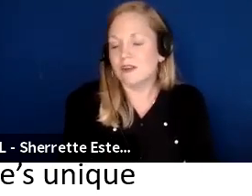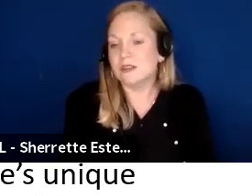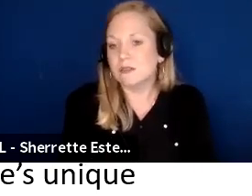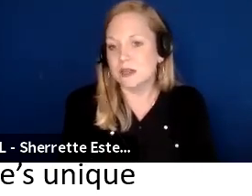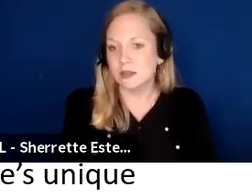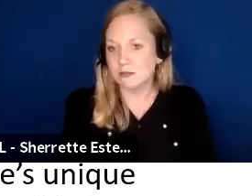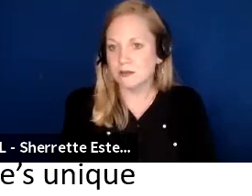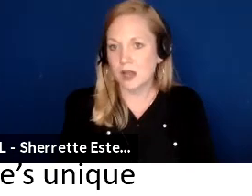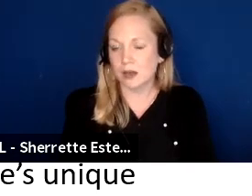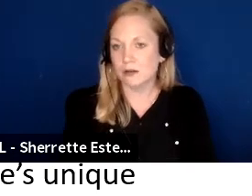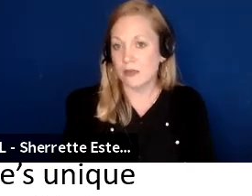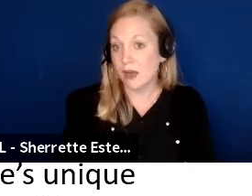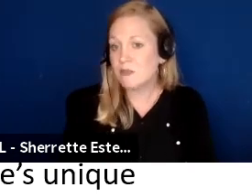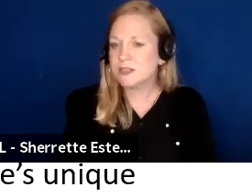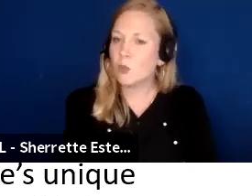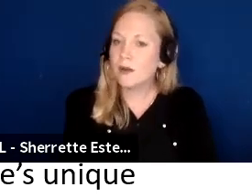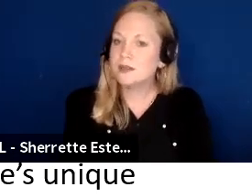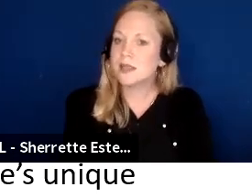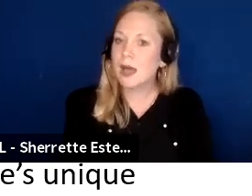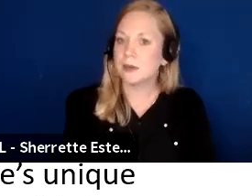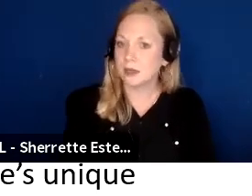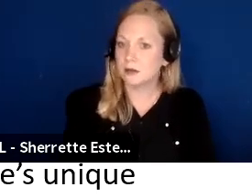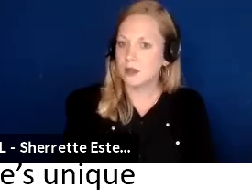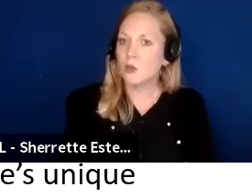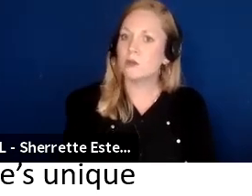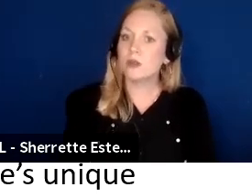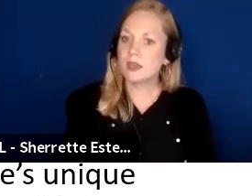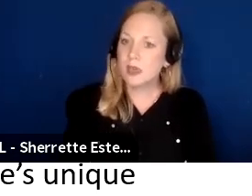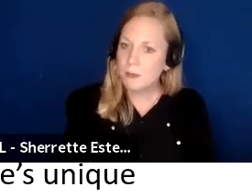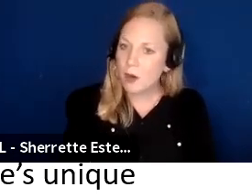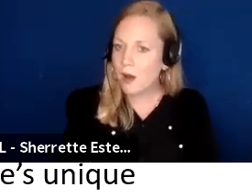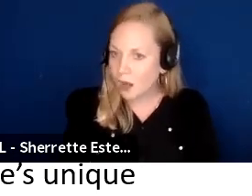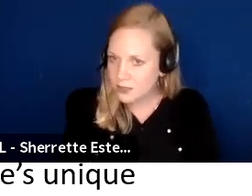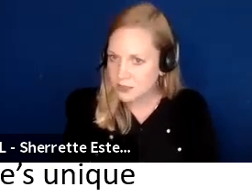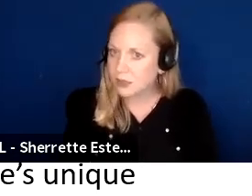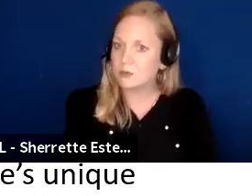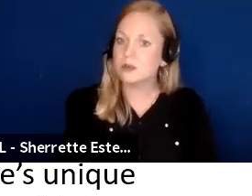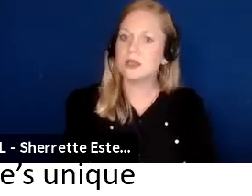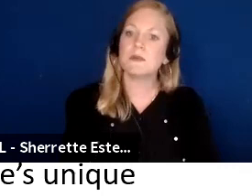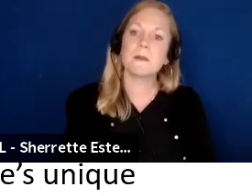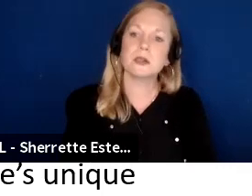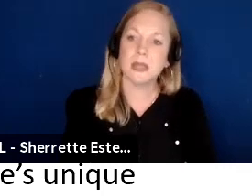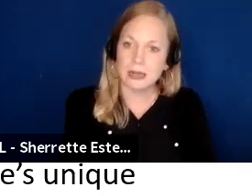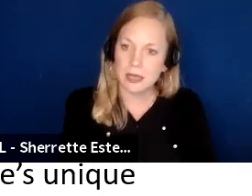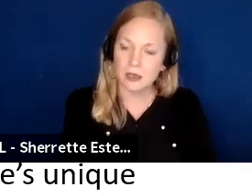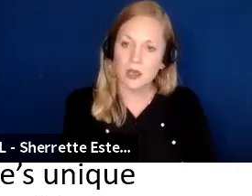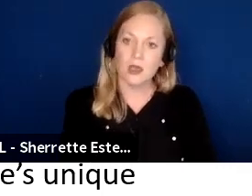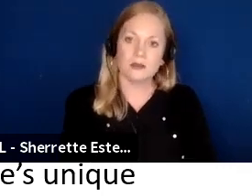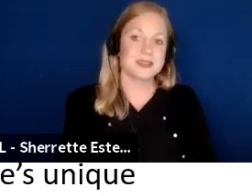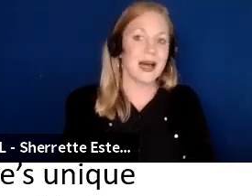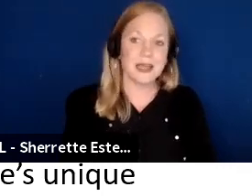a higher level in the government. So what does that mean? When we're thinking about policy, when we're thinking about